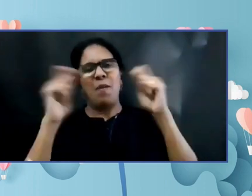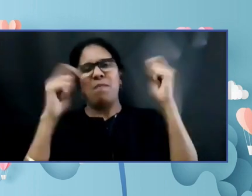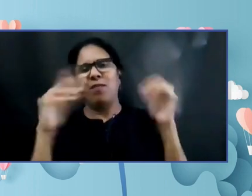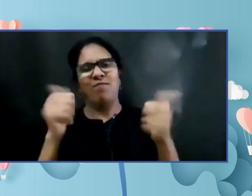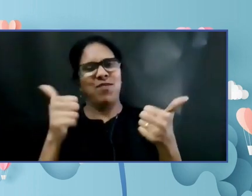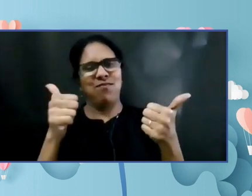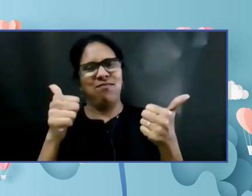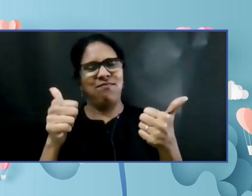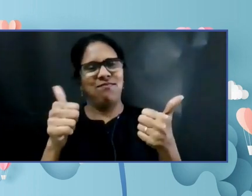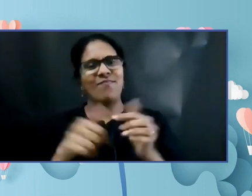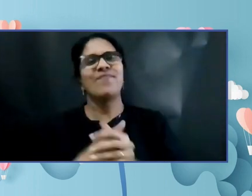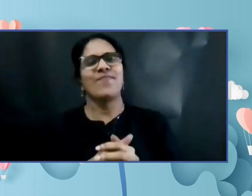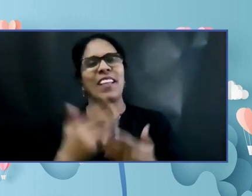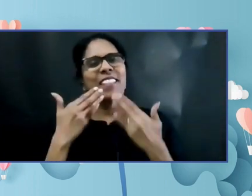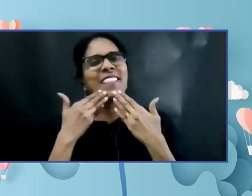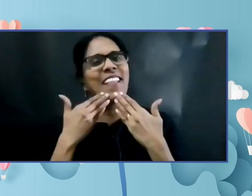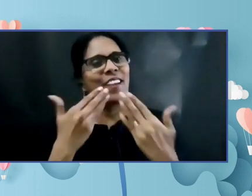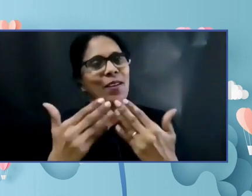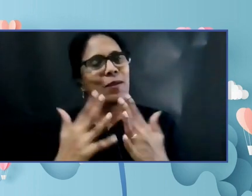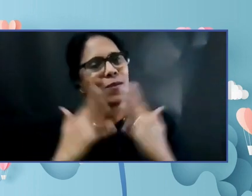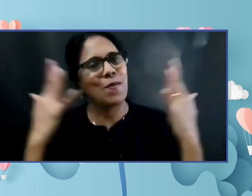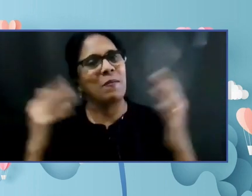Thank you so much.